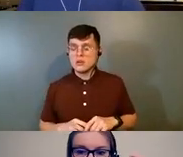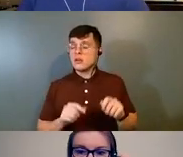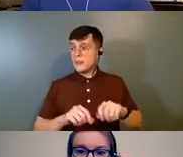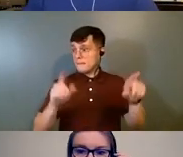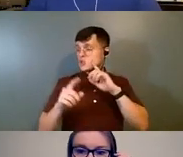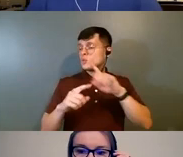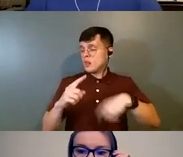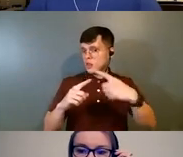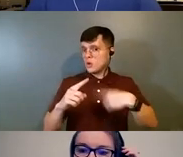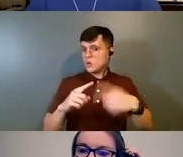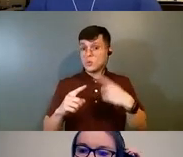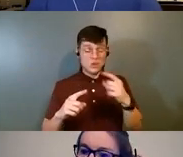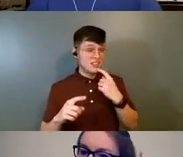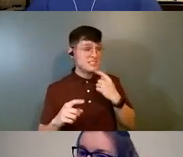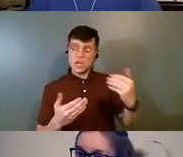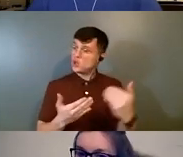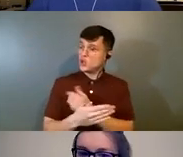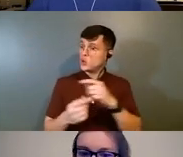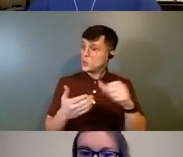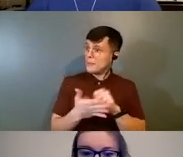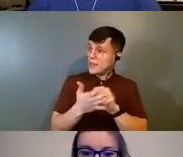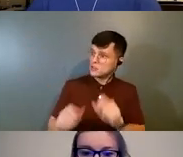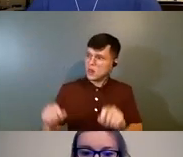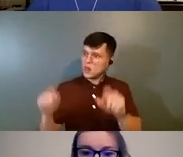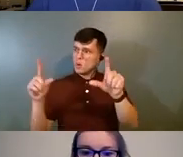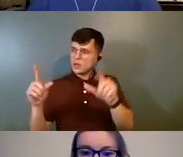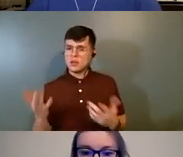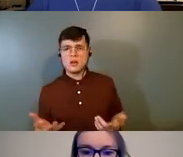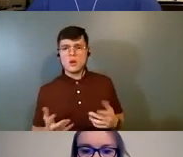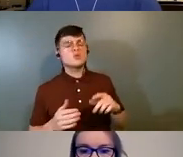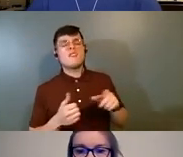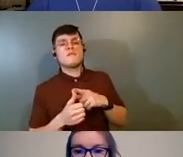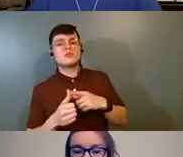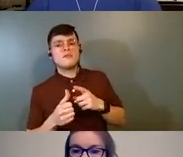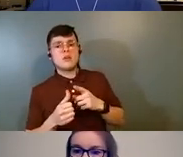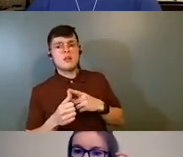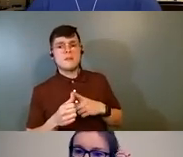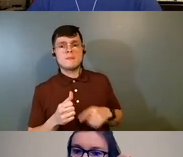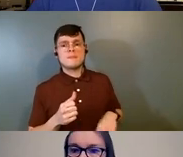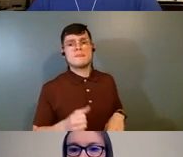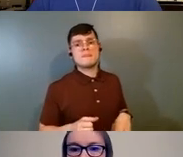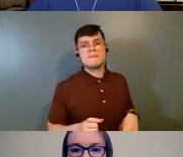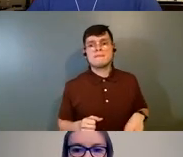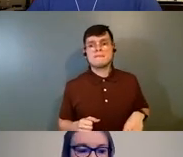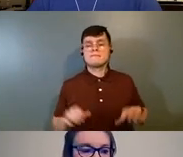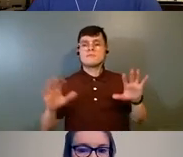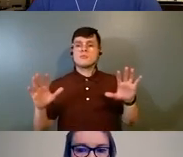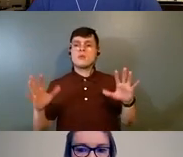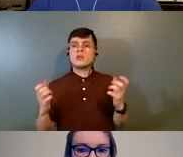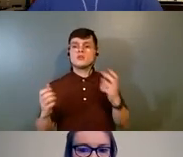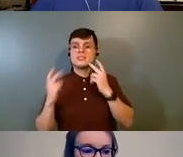you like a new page loaded? Okay, so first of all, like link forward up dash 100. And I'd love to see the Level Access